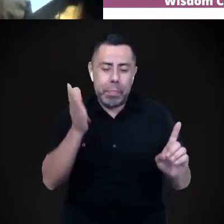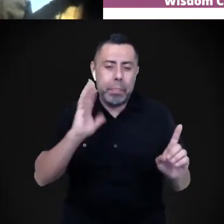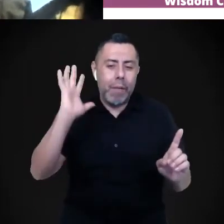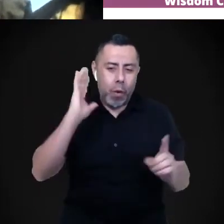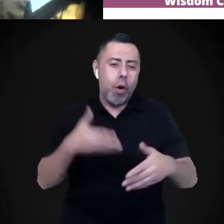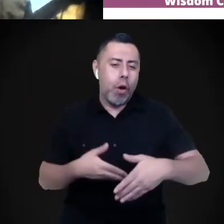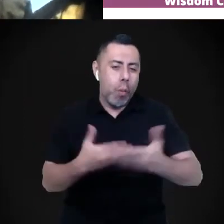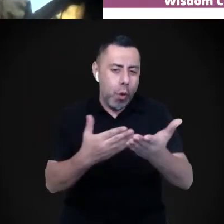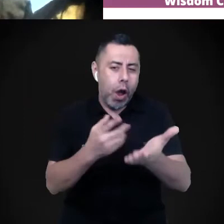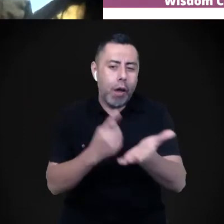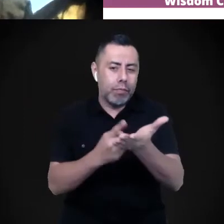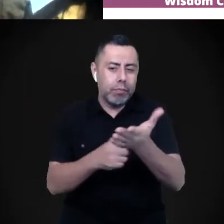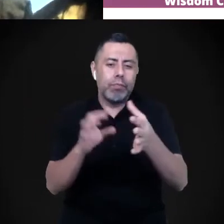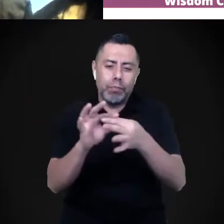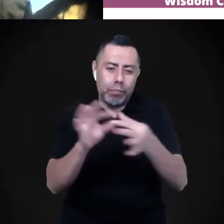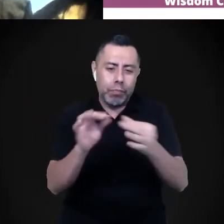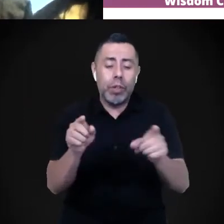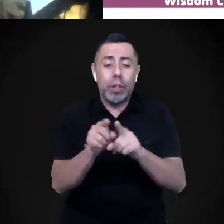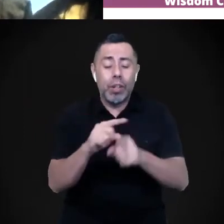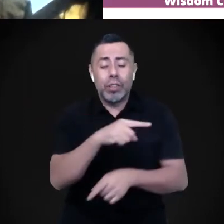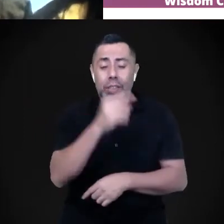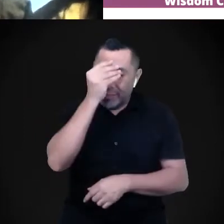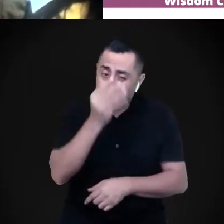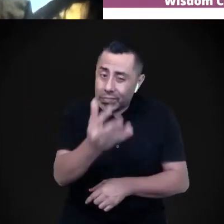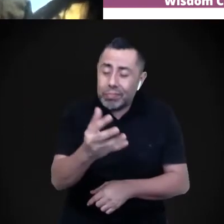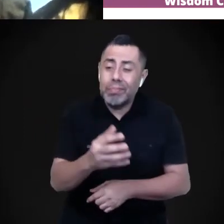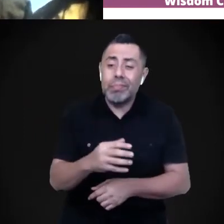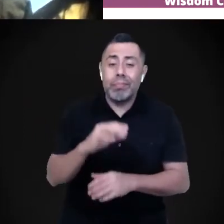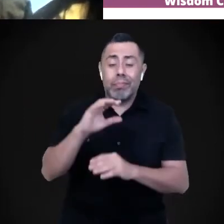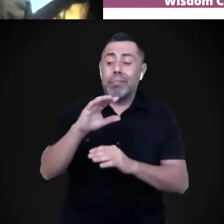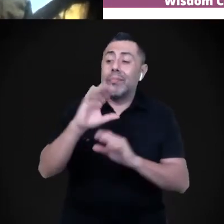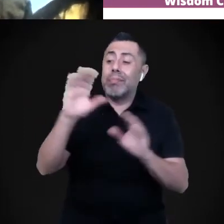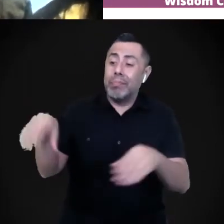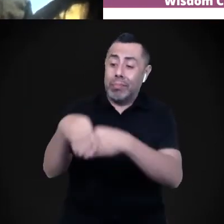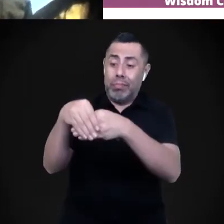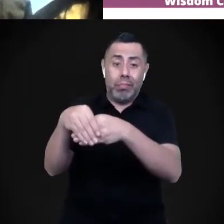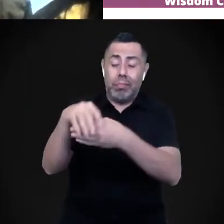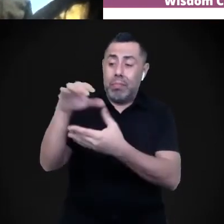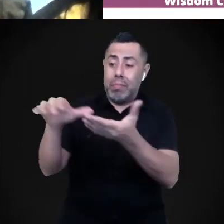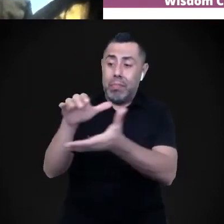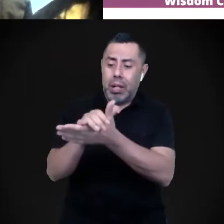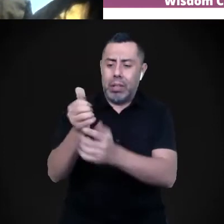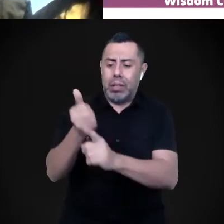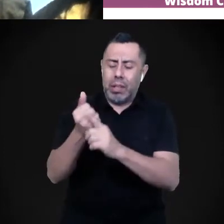on this, how sacred marriage is, that back then, a young lady didn't